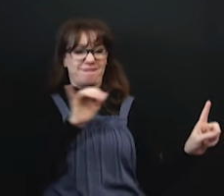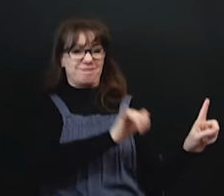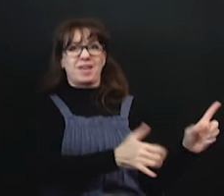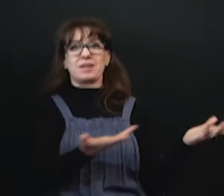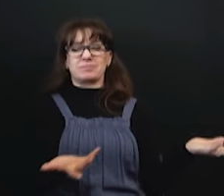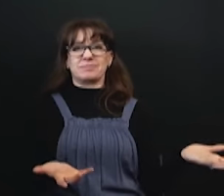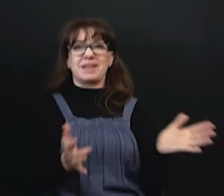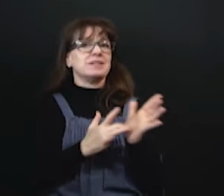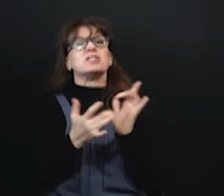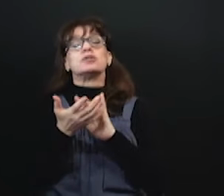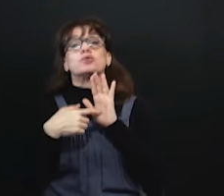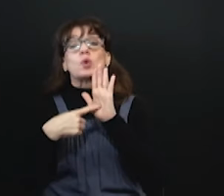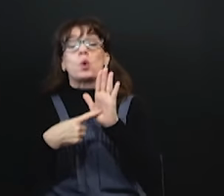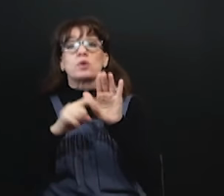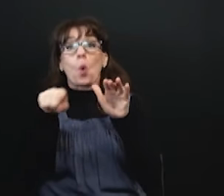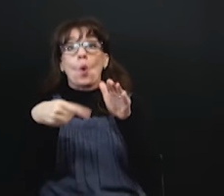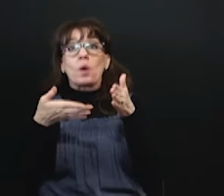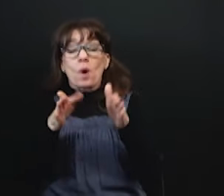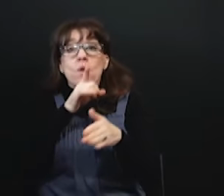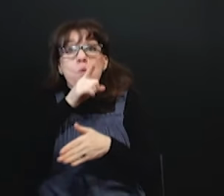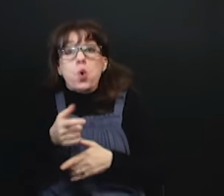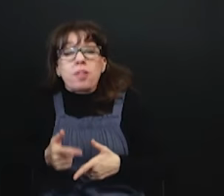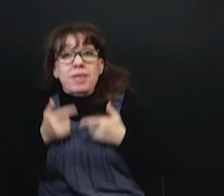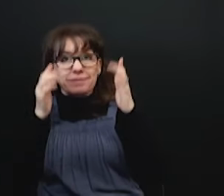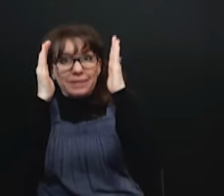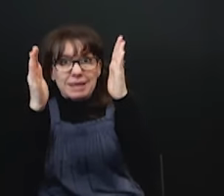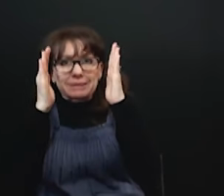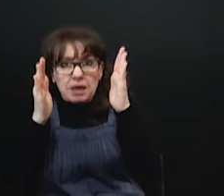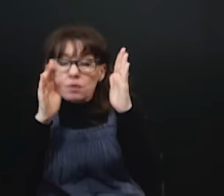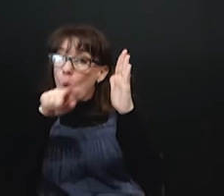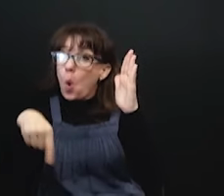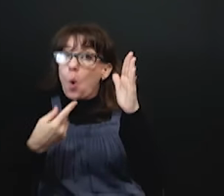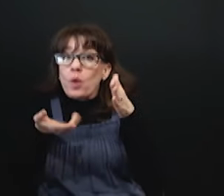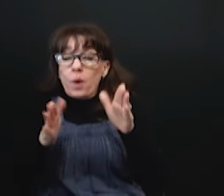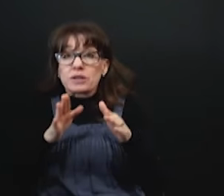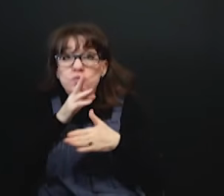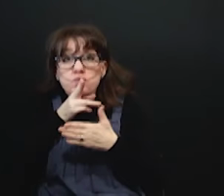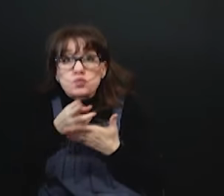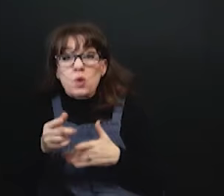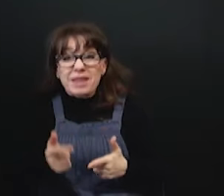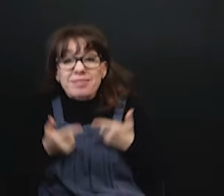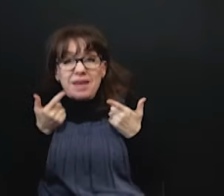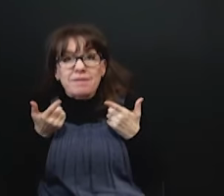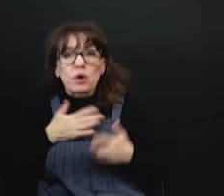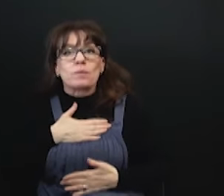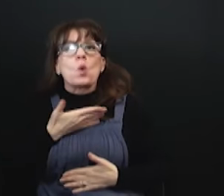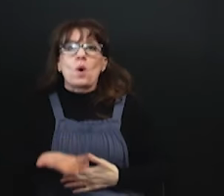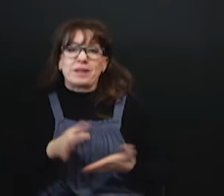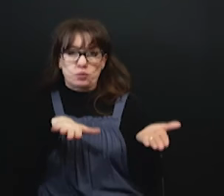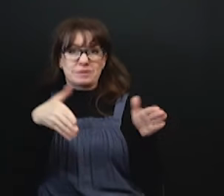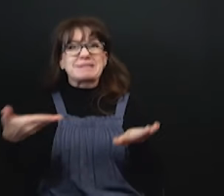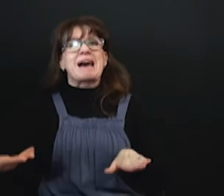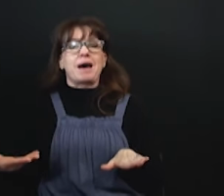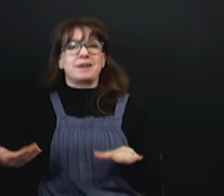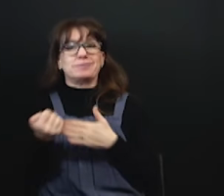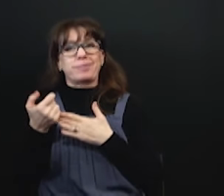Jesus shows us the only way to truly live, listen to me, the only way to truly live is to be willing to die. To die to